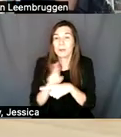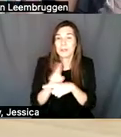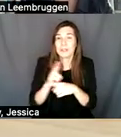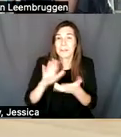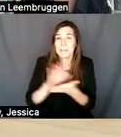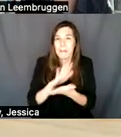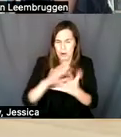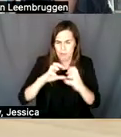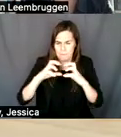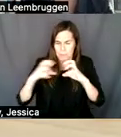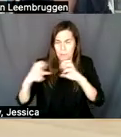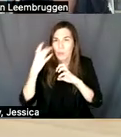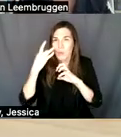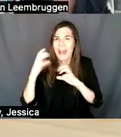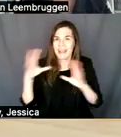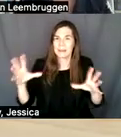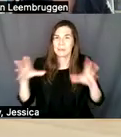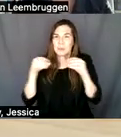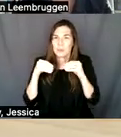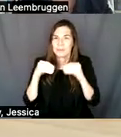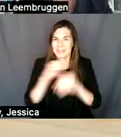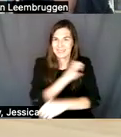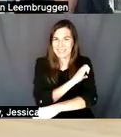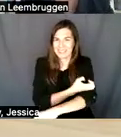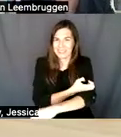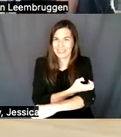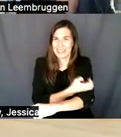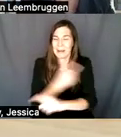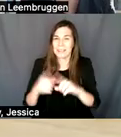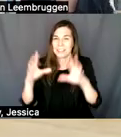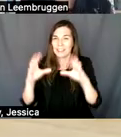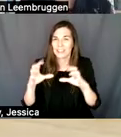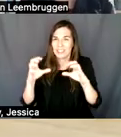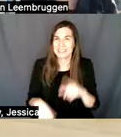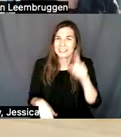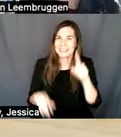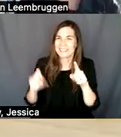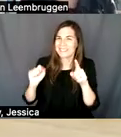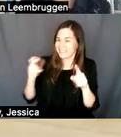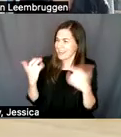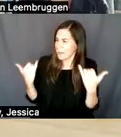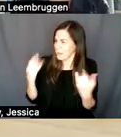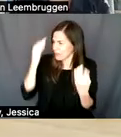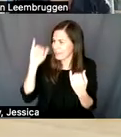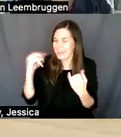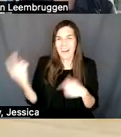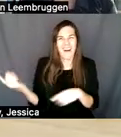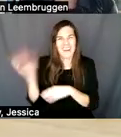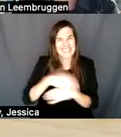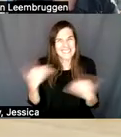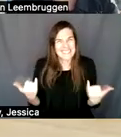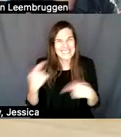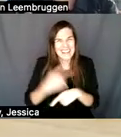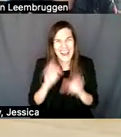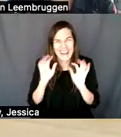at absorbing extra energy and kind of cushioning. The rest of the day, I'm going to be thinking about this. That was very cool. Okay. Great. We've